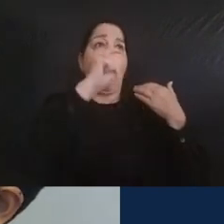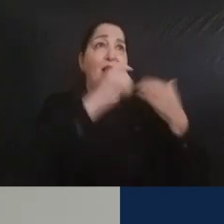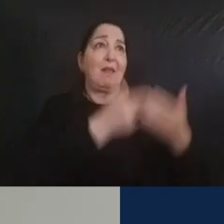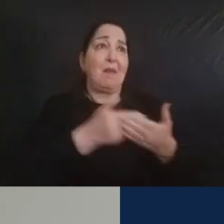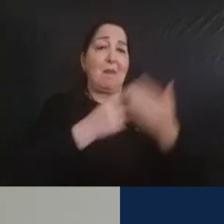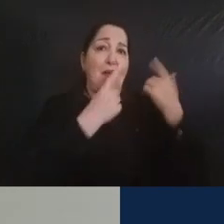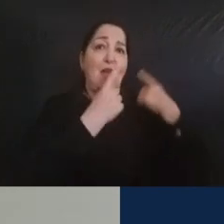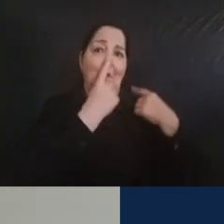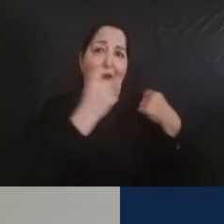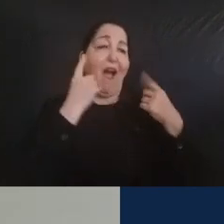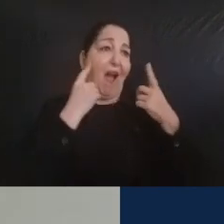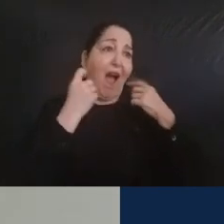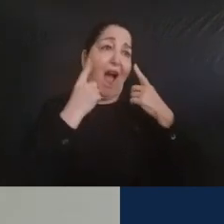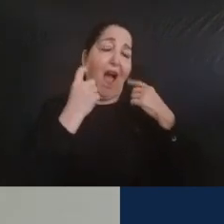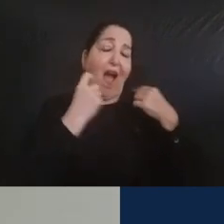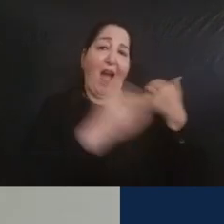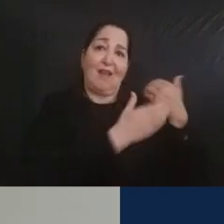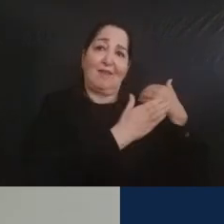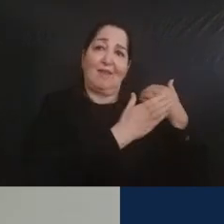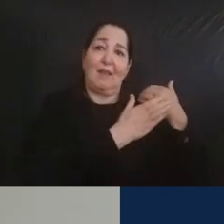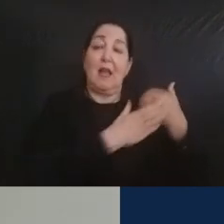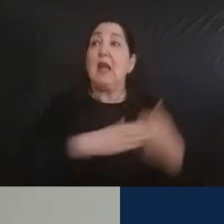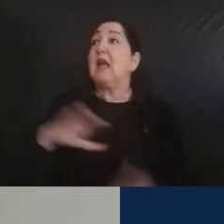CHC really sees the potential